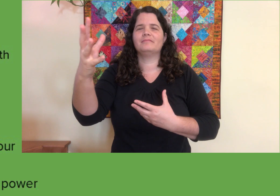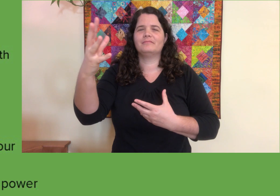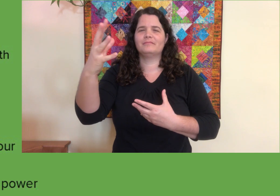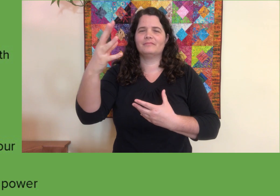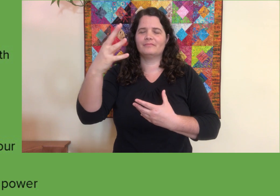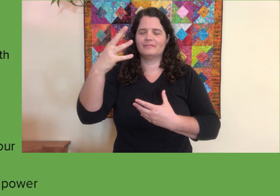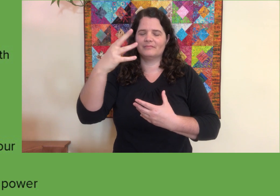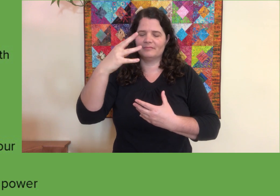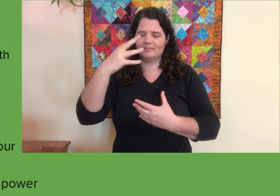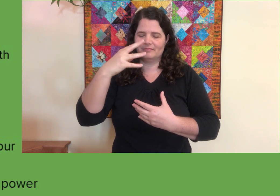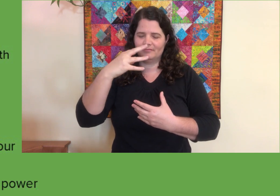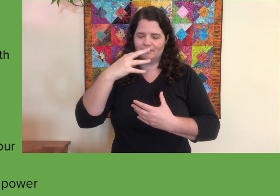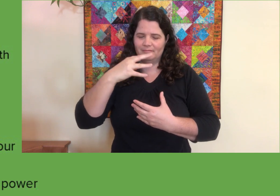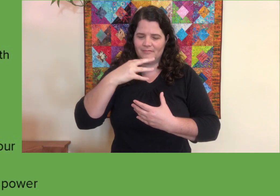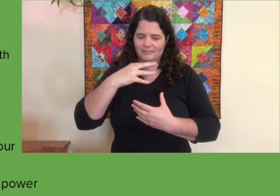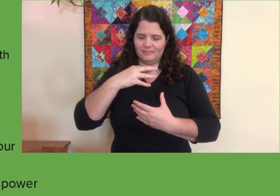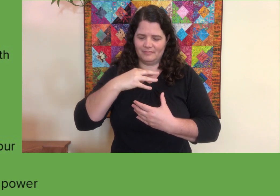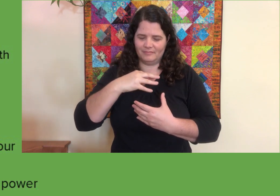Spirit, draw